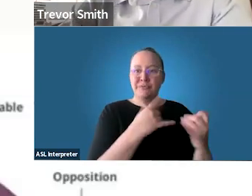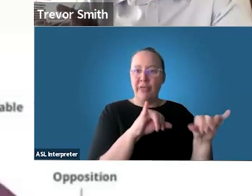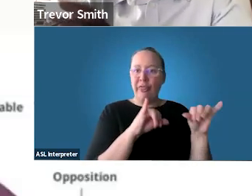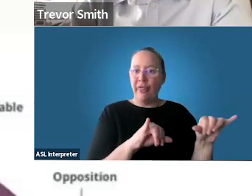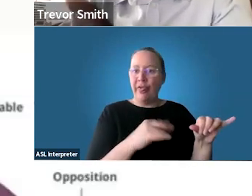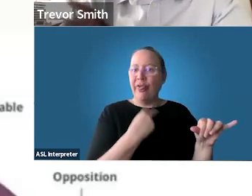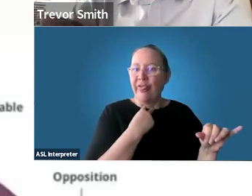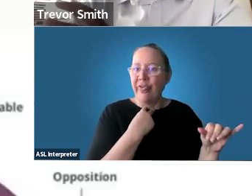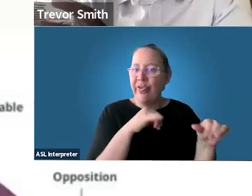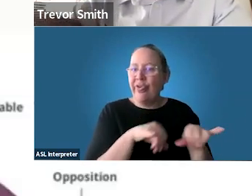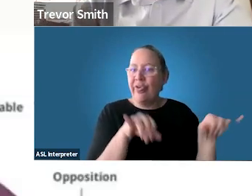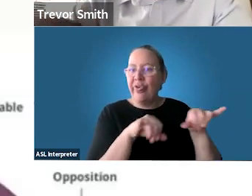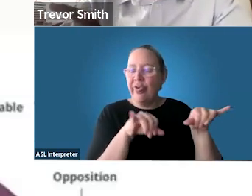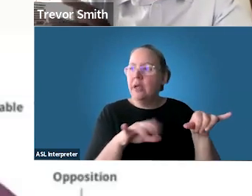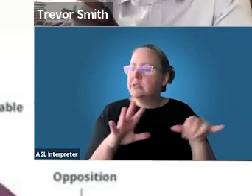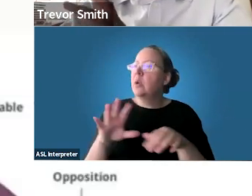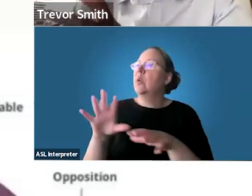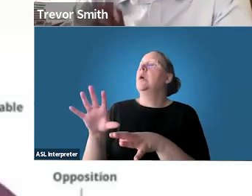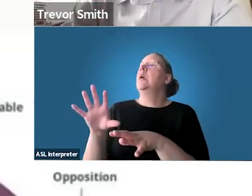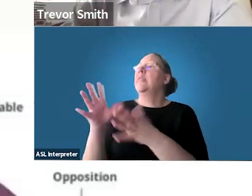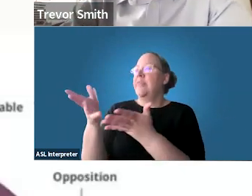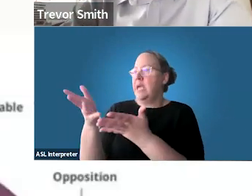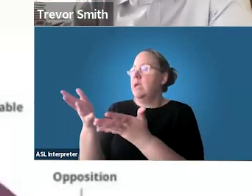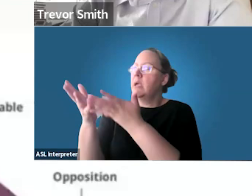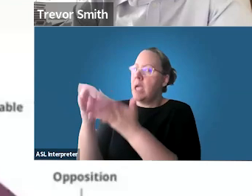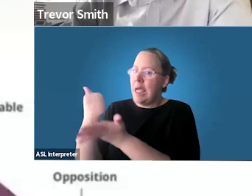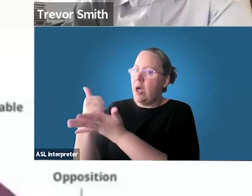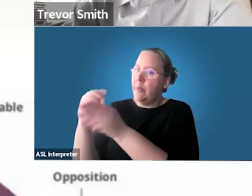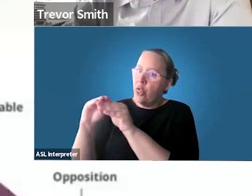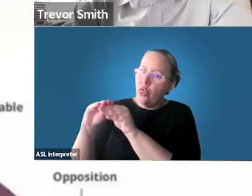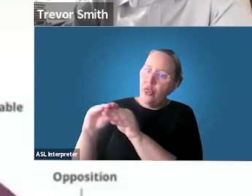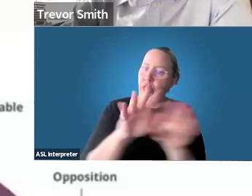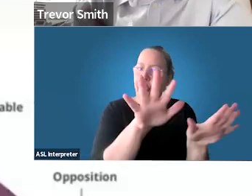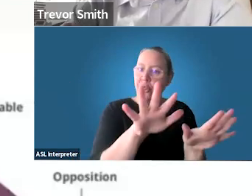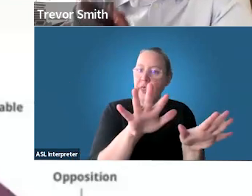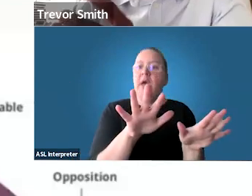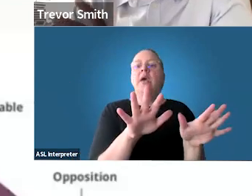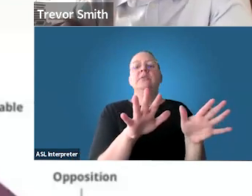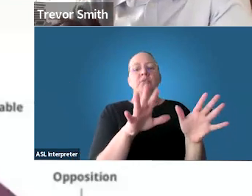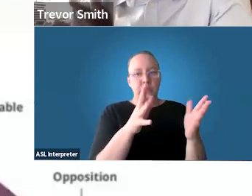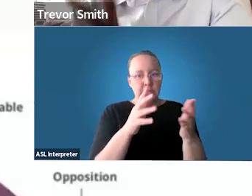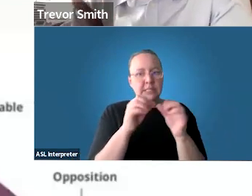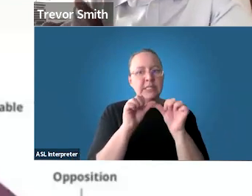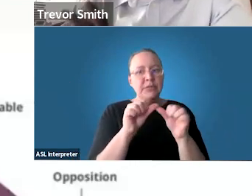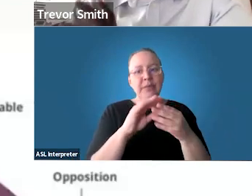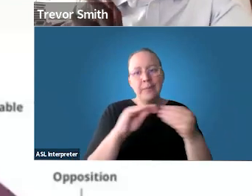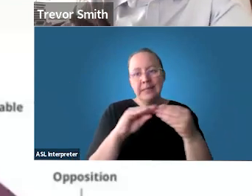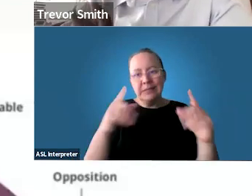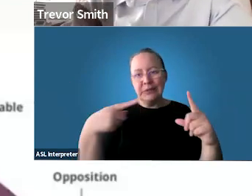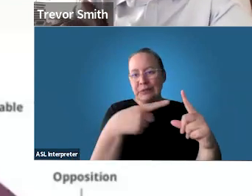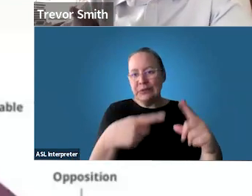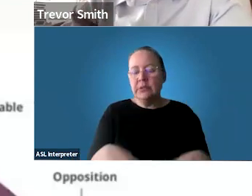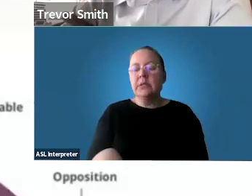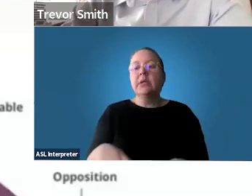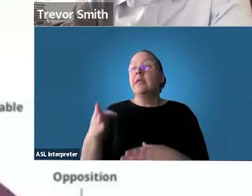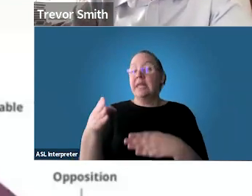we think strong narratives activate the choir as amplifiers and not just as consumers of the message. The base includes people who share our values but